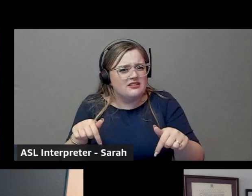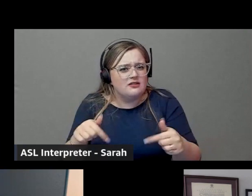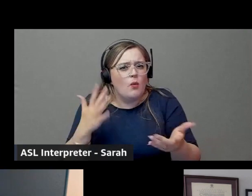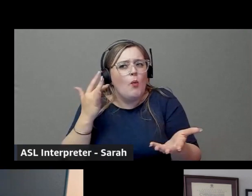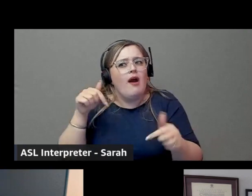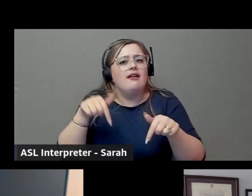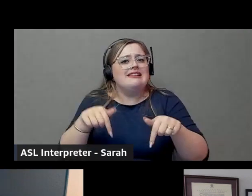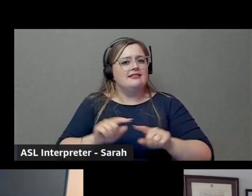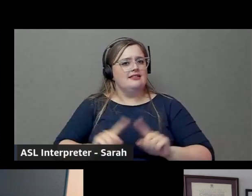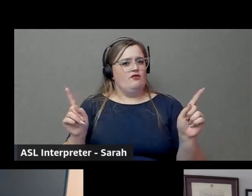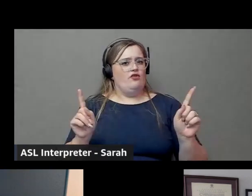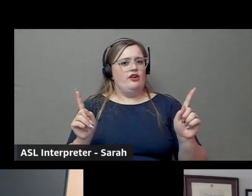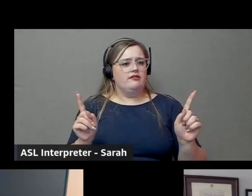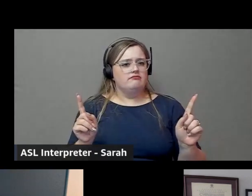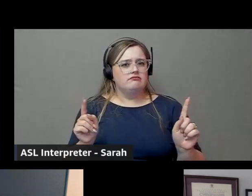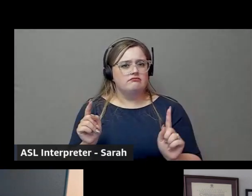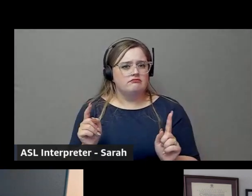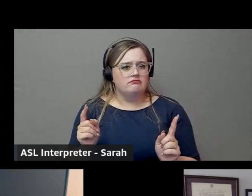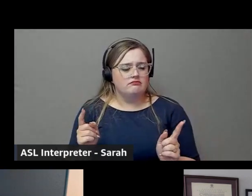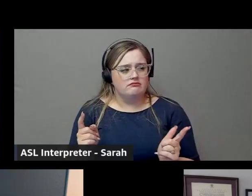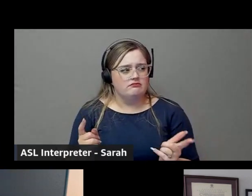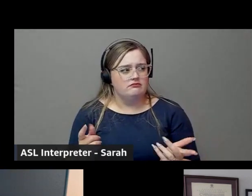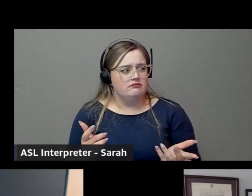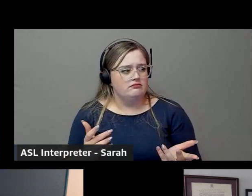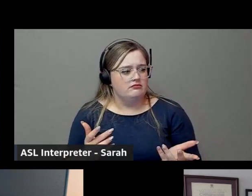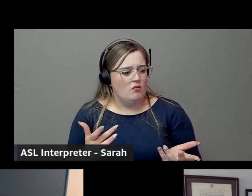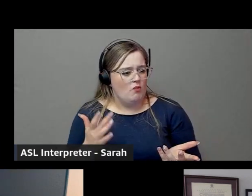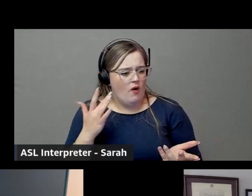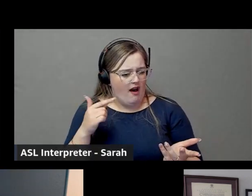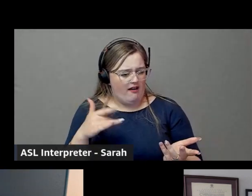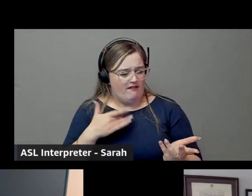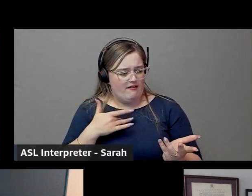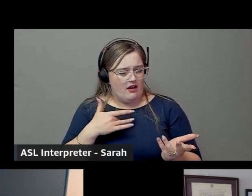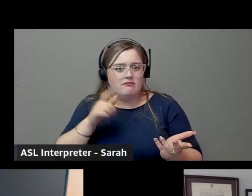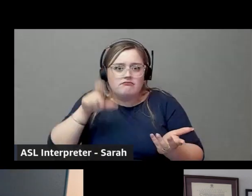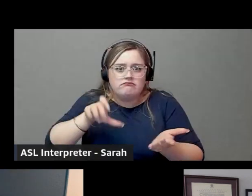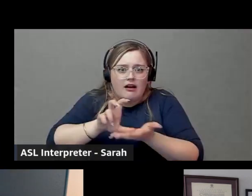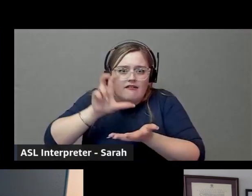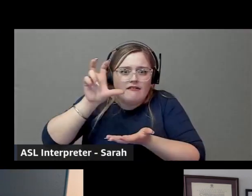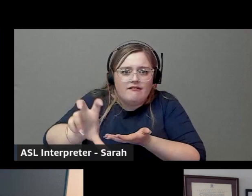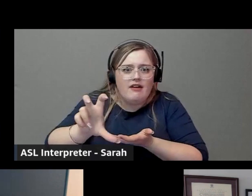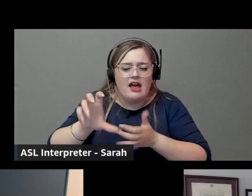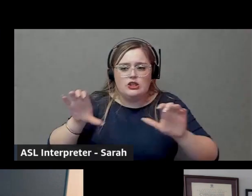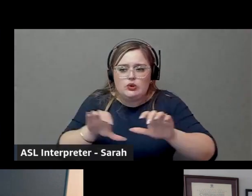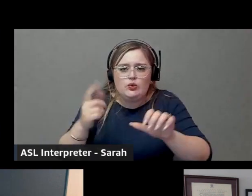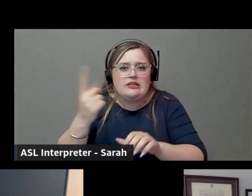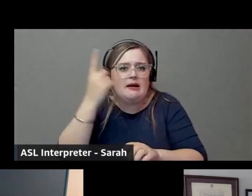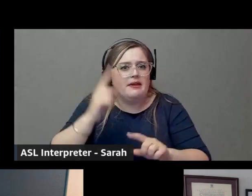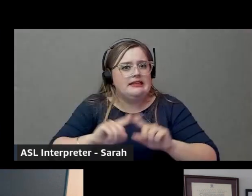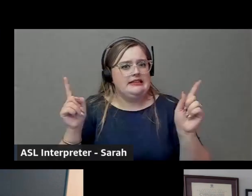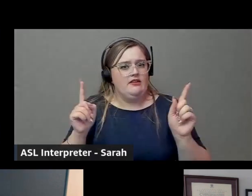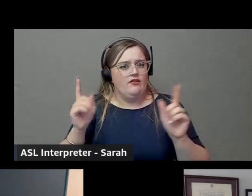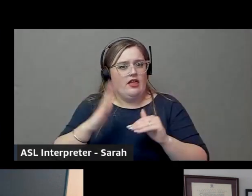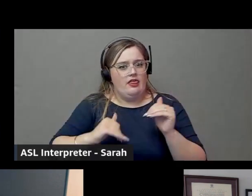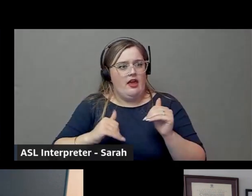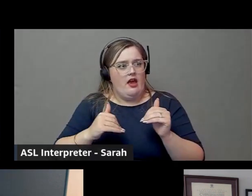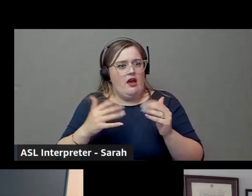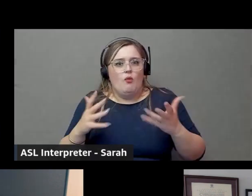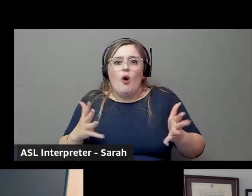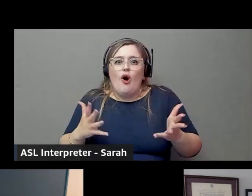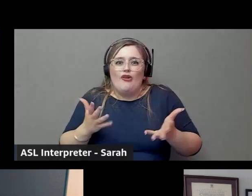different about this that we should go and invest and do something that's different than what already exists in open